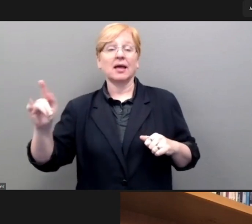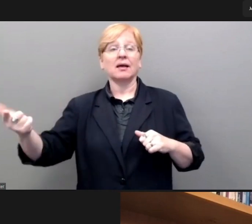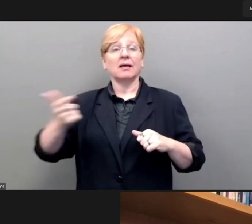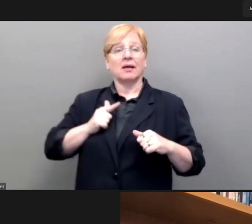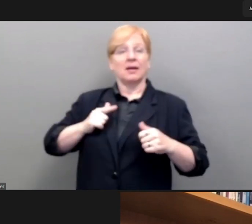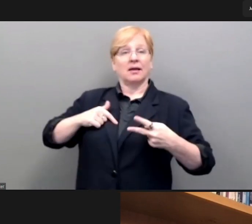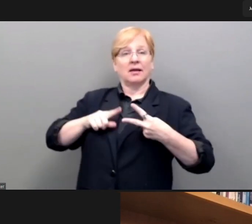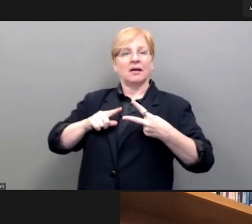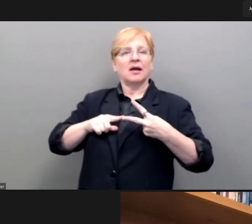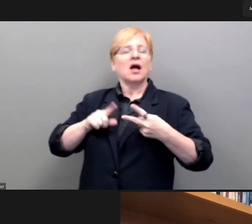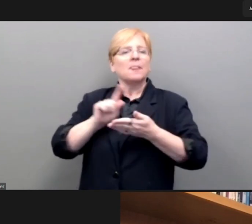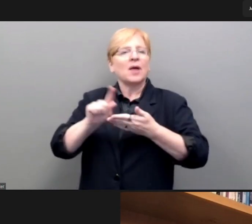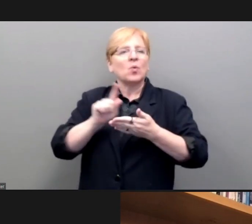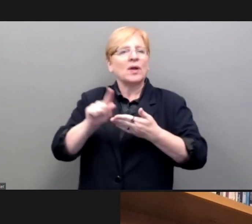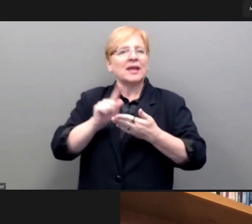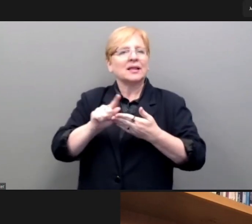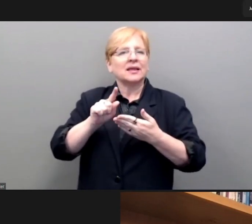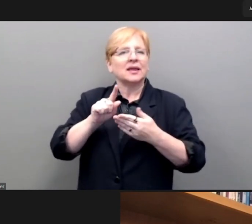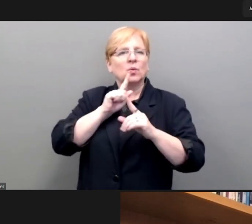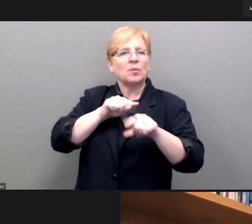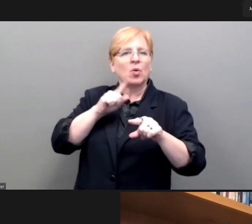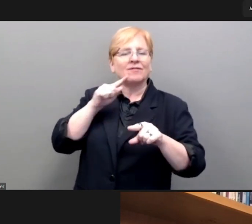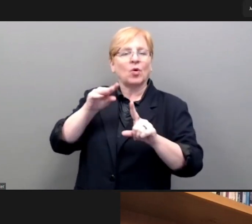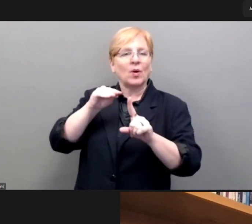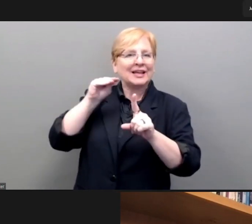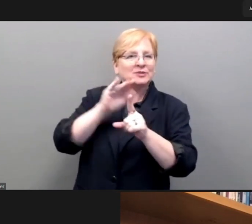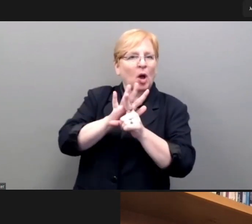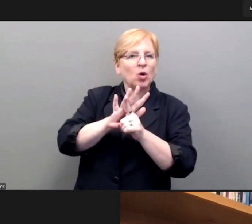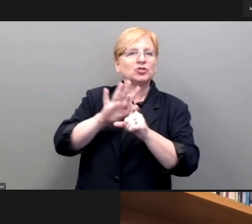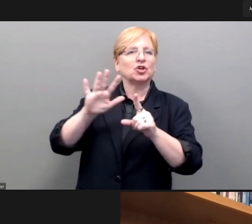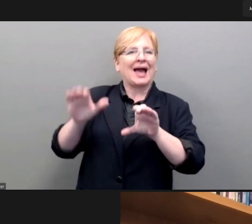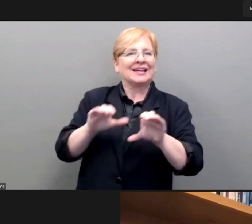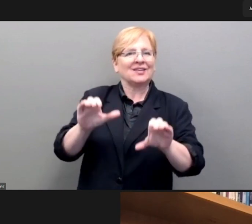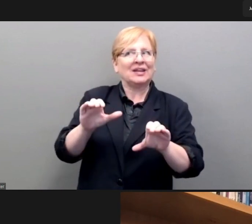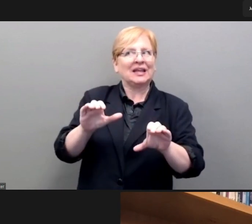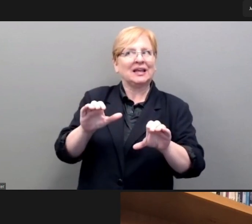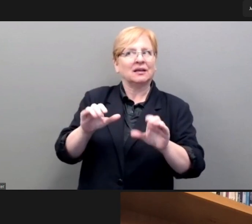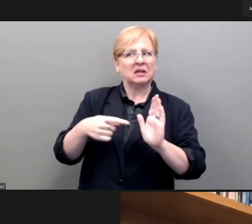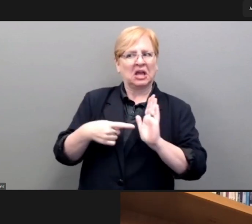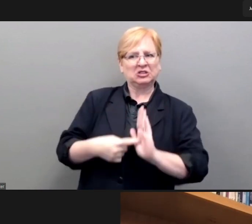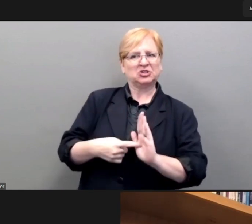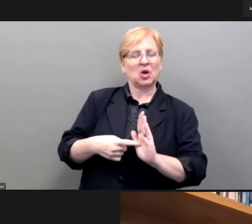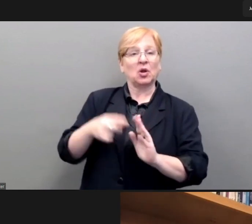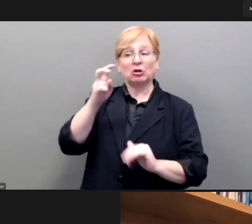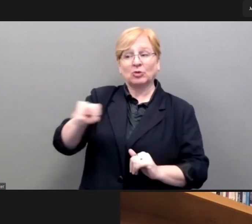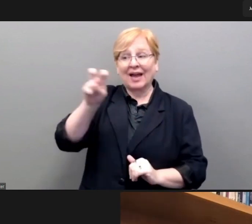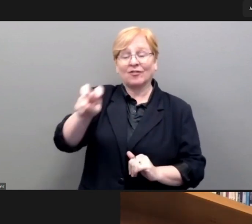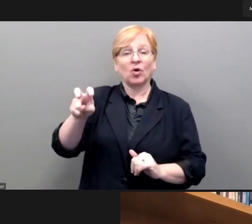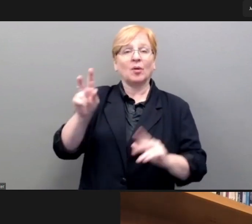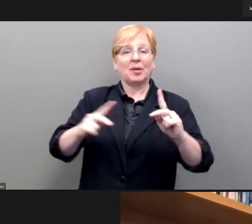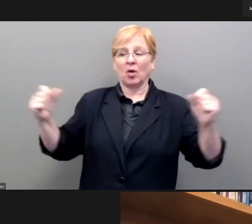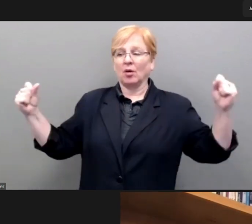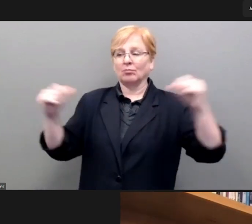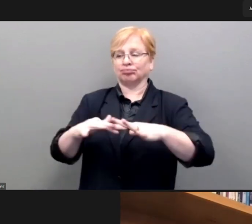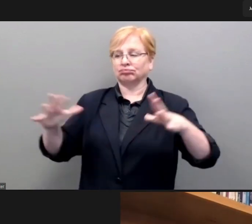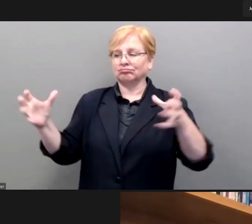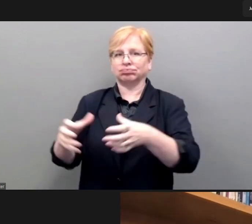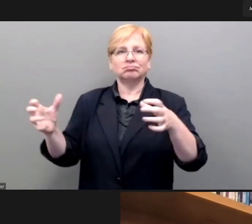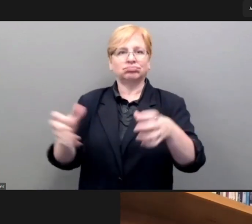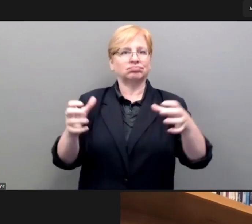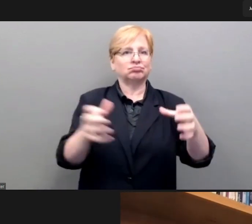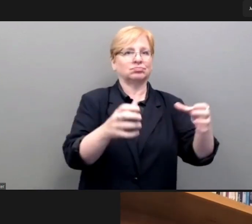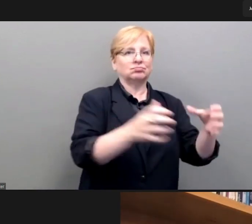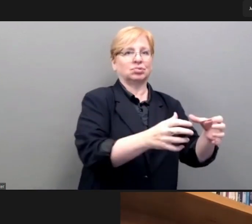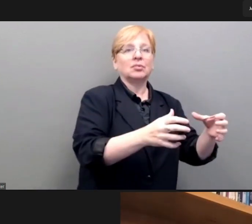exposure and activities indicates that travel and gatherings have been highly cited among people who